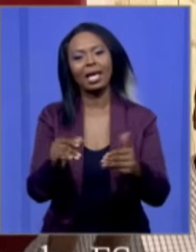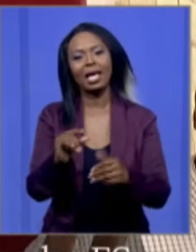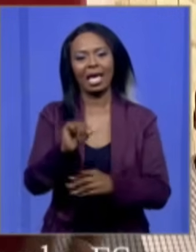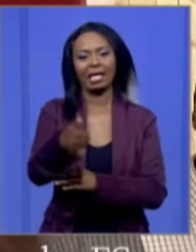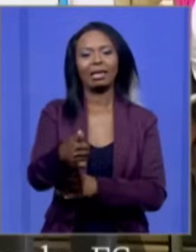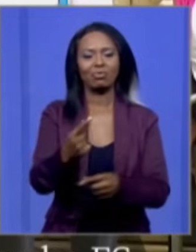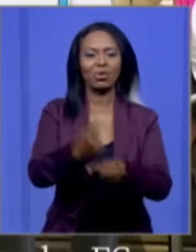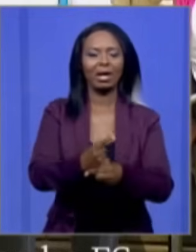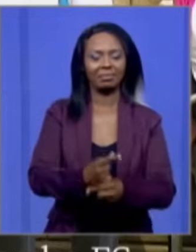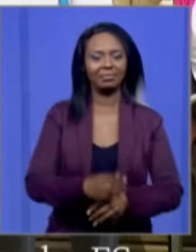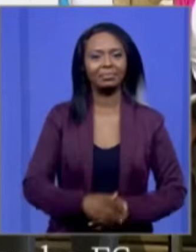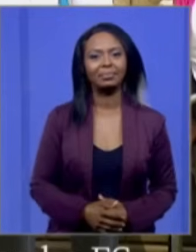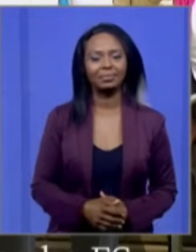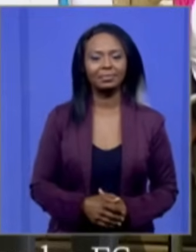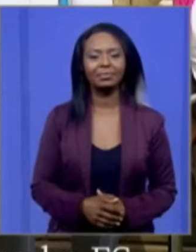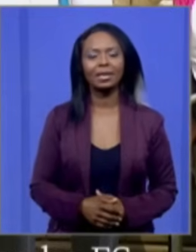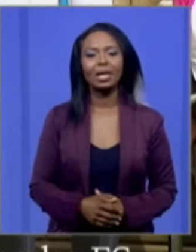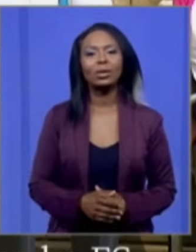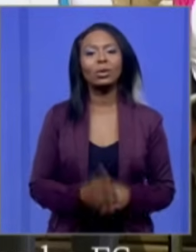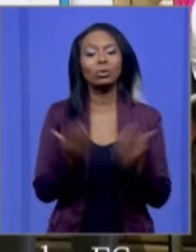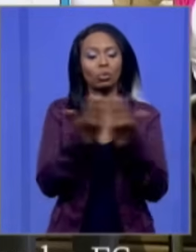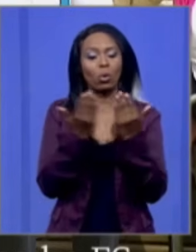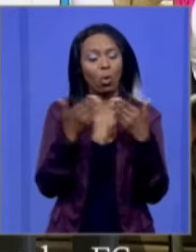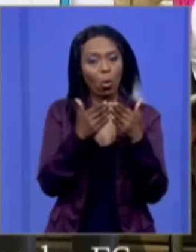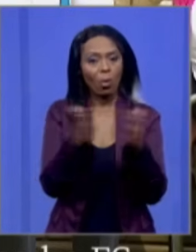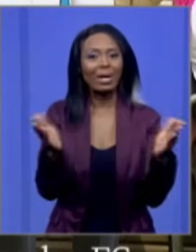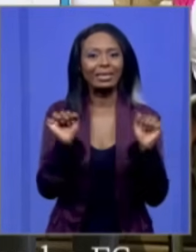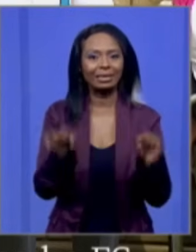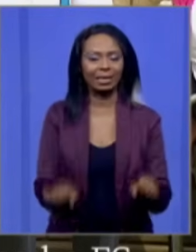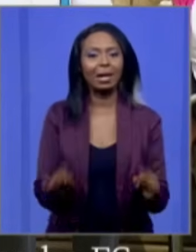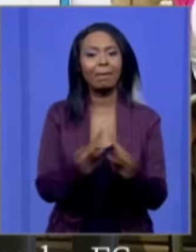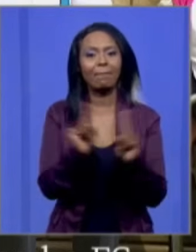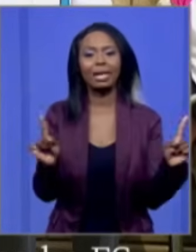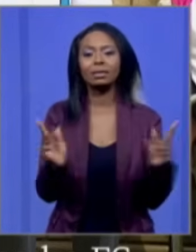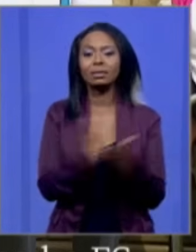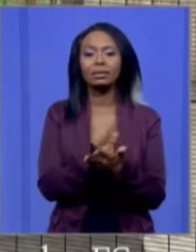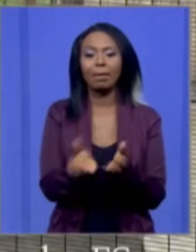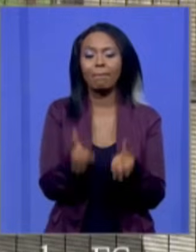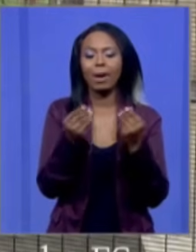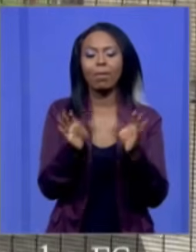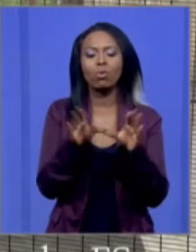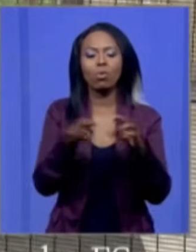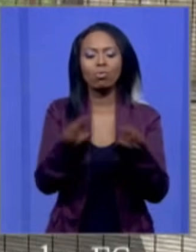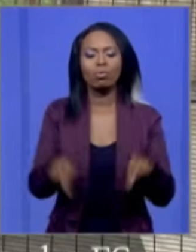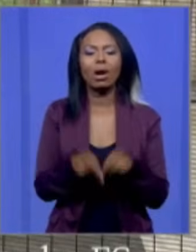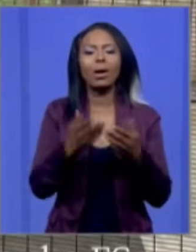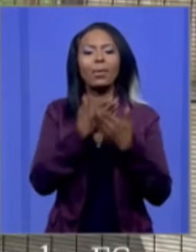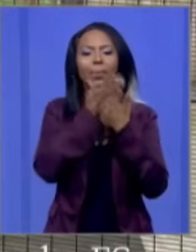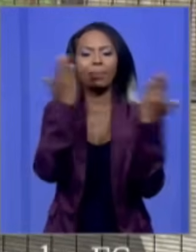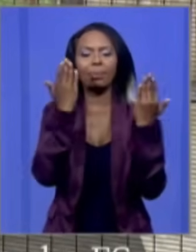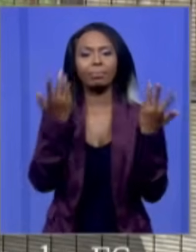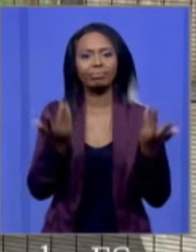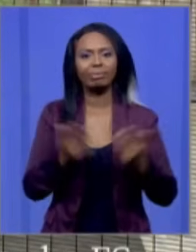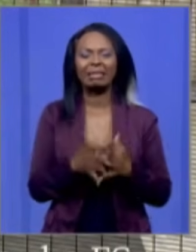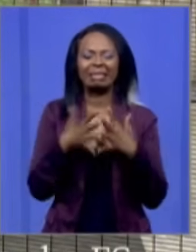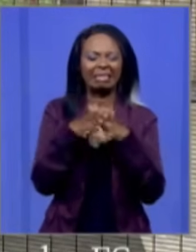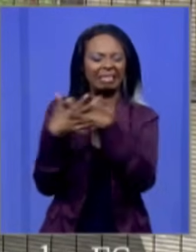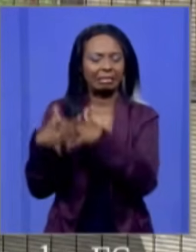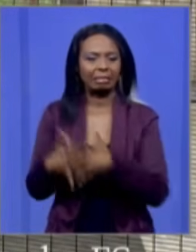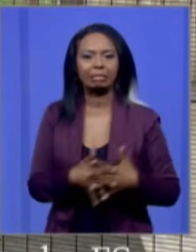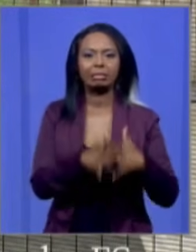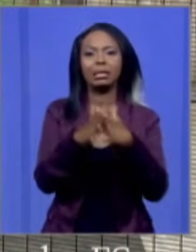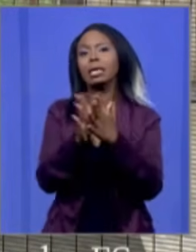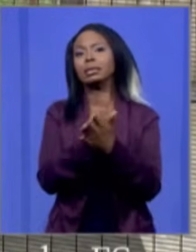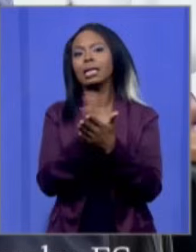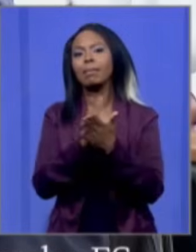le fitlhetse. Le ha dikolo di butswe sebaka ha se a lekana bohle. Batswadi ba bang ba ntse ba batlana le dikolo bakeng